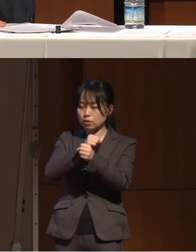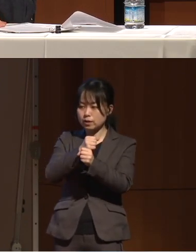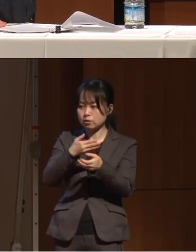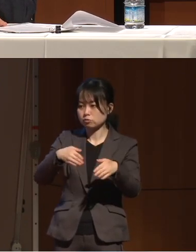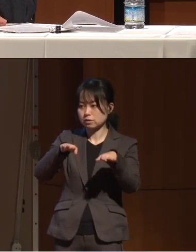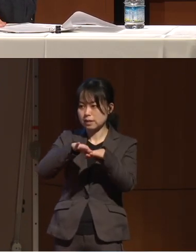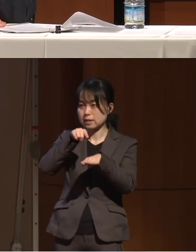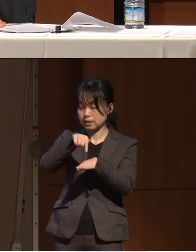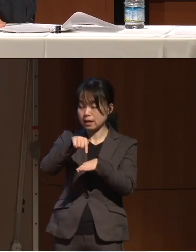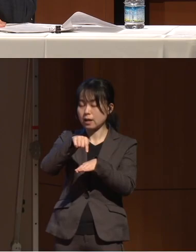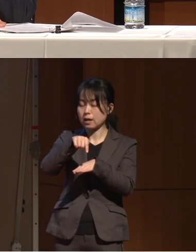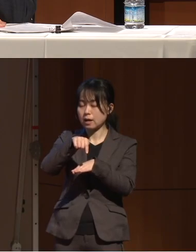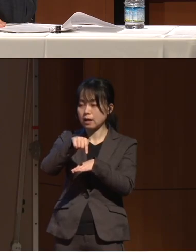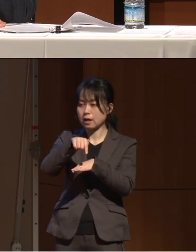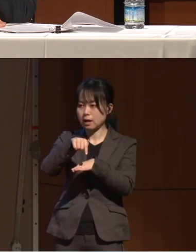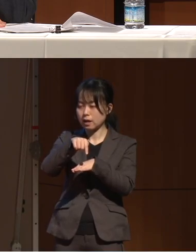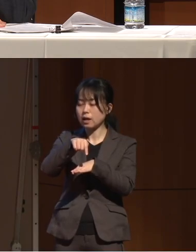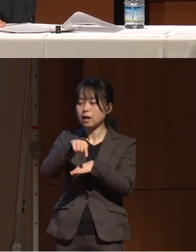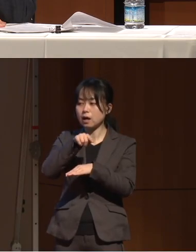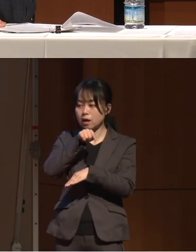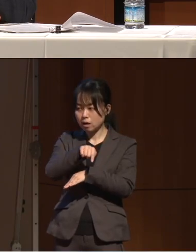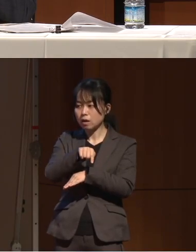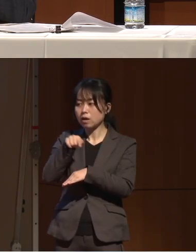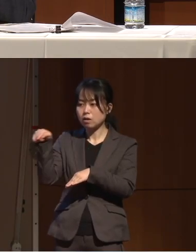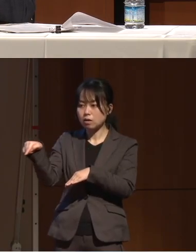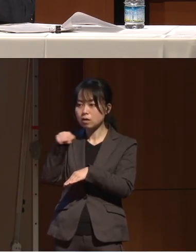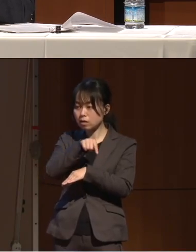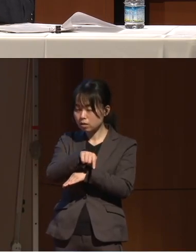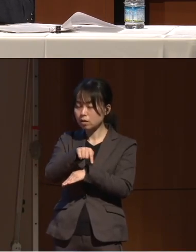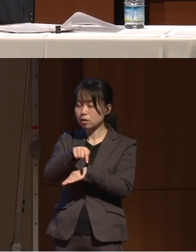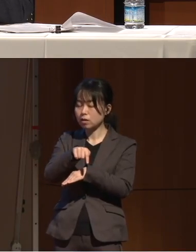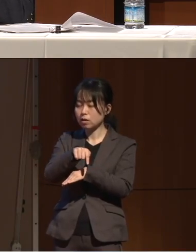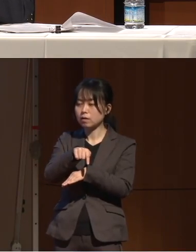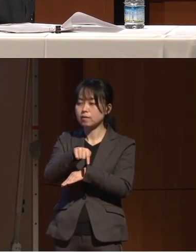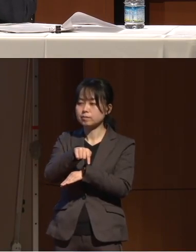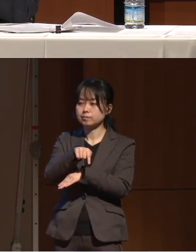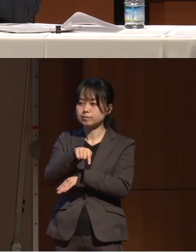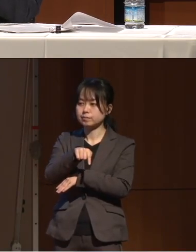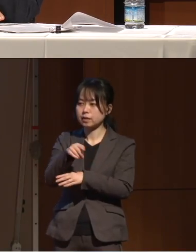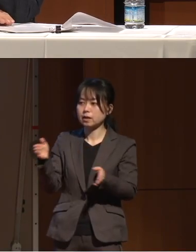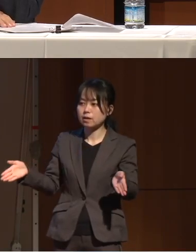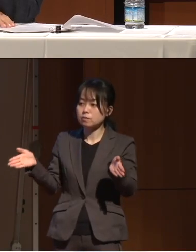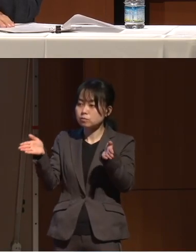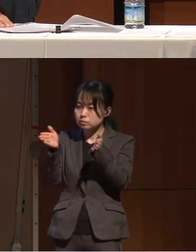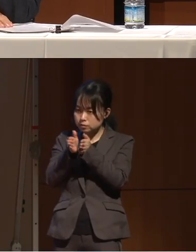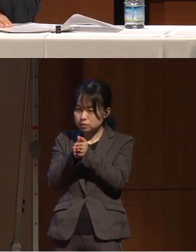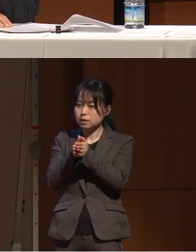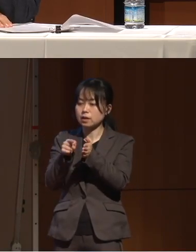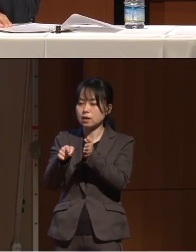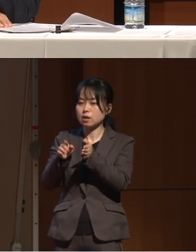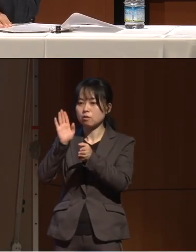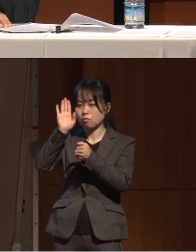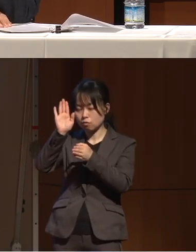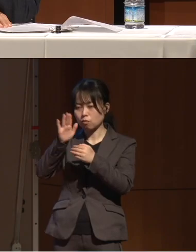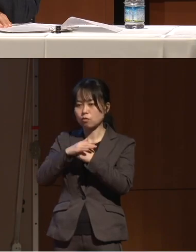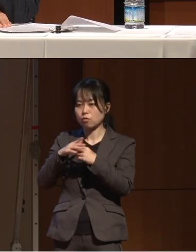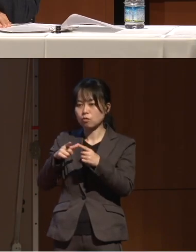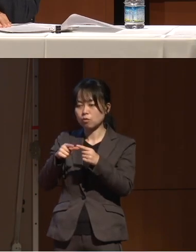NCGM in short, will merge into the Japan Institute of Health and Safety,